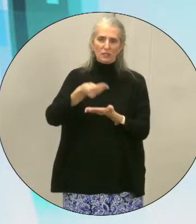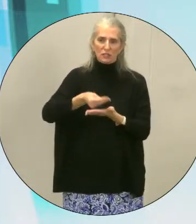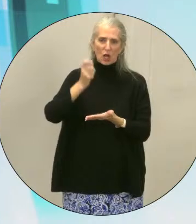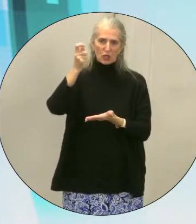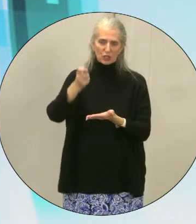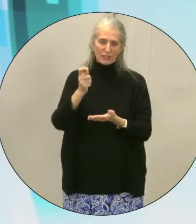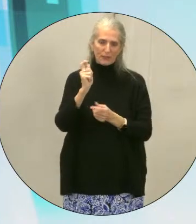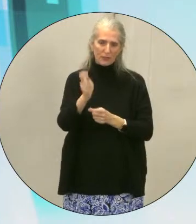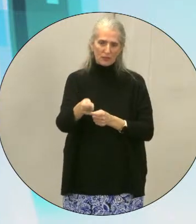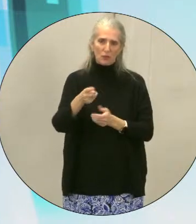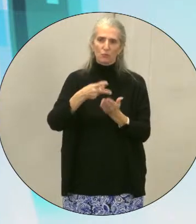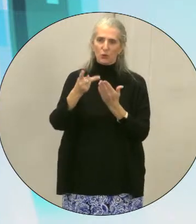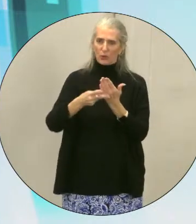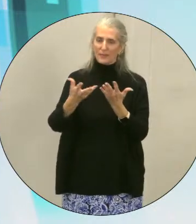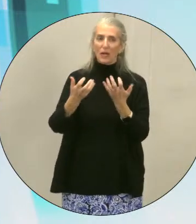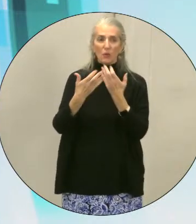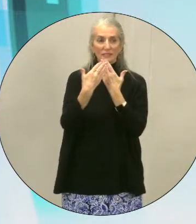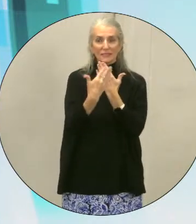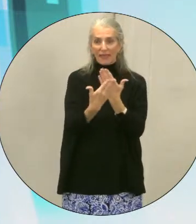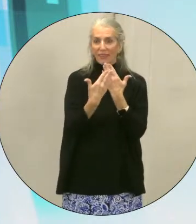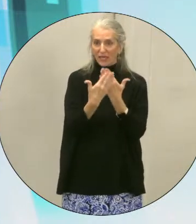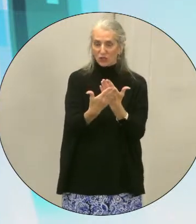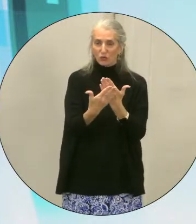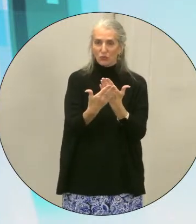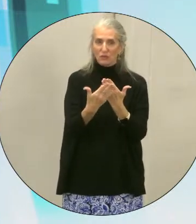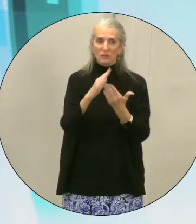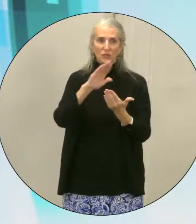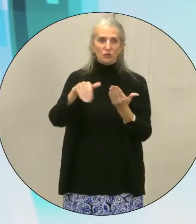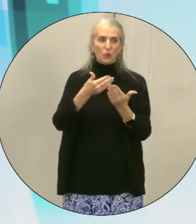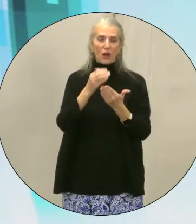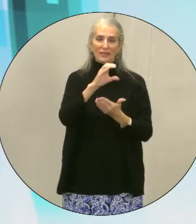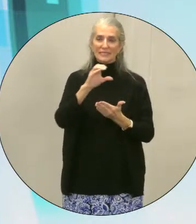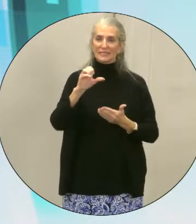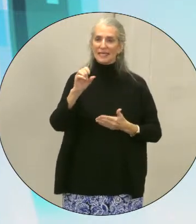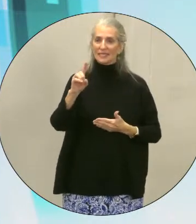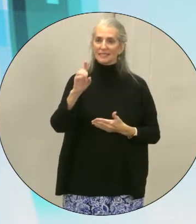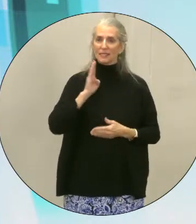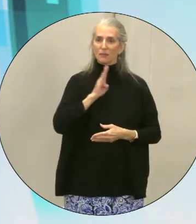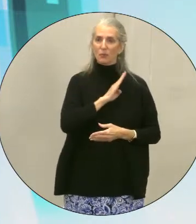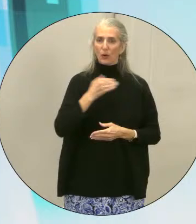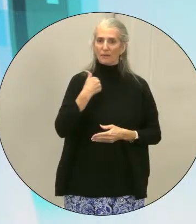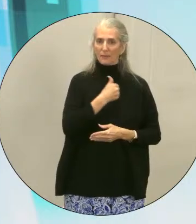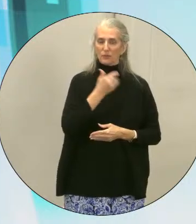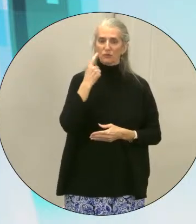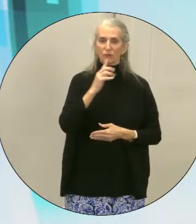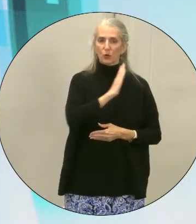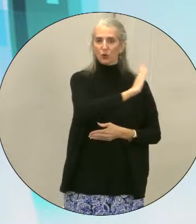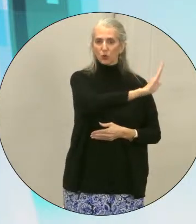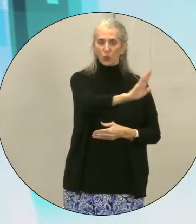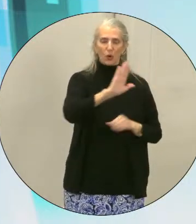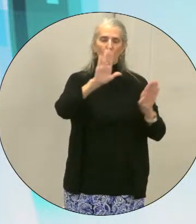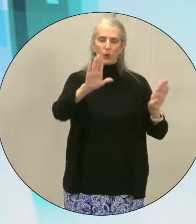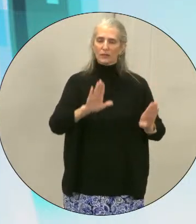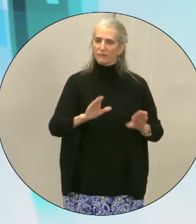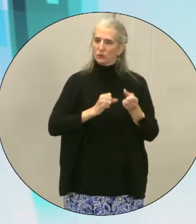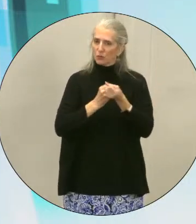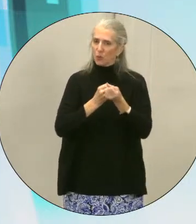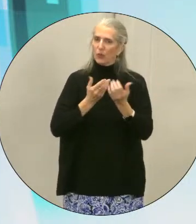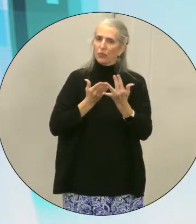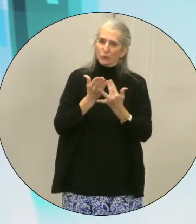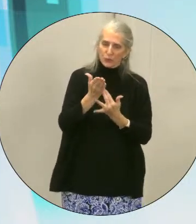I do want to say thank you to all the CCSD board members for your wonderful support throughout the